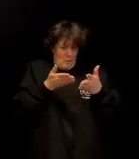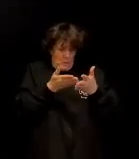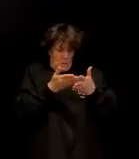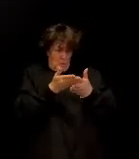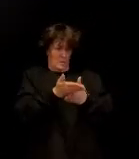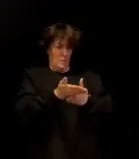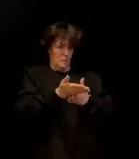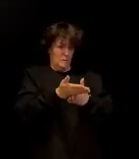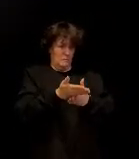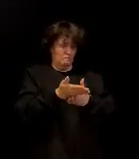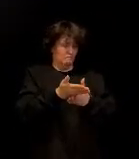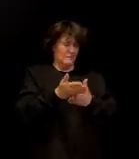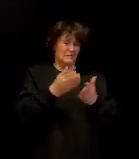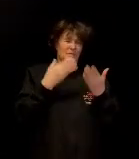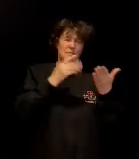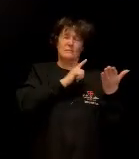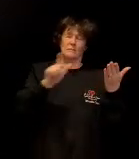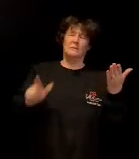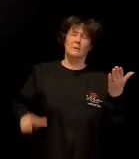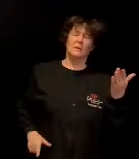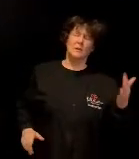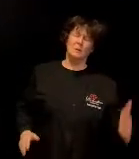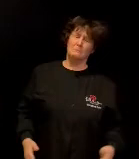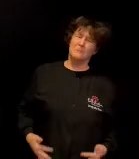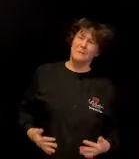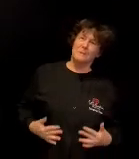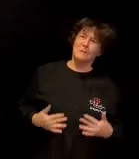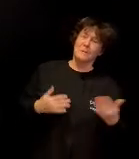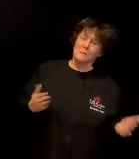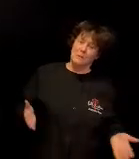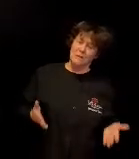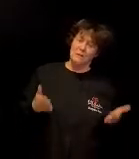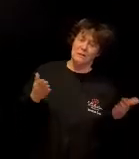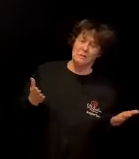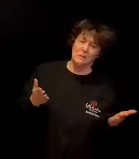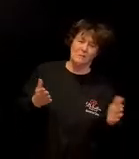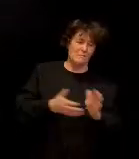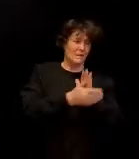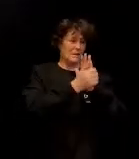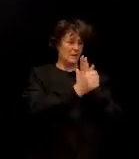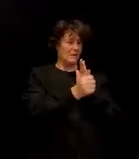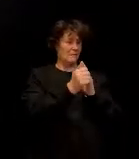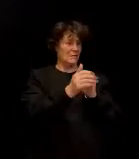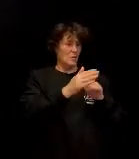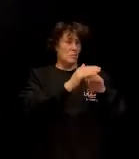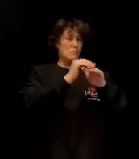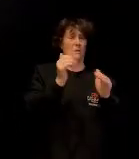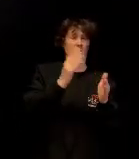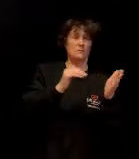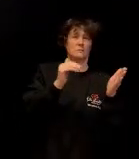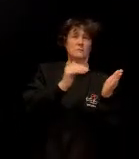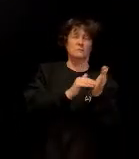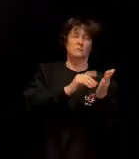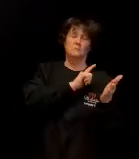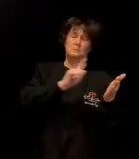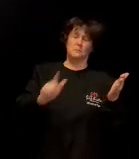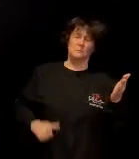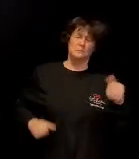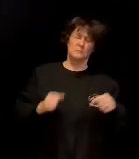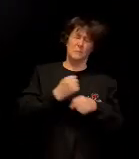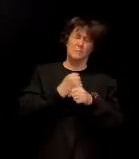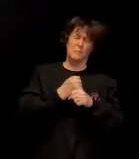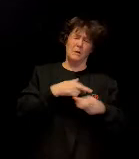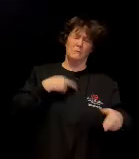for us, Lord. Thank you, Lord, for stirring us up to our gifts and our callings again, Lord. Father, make